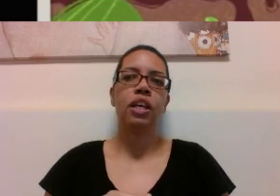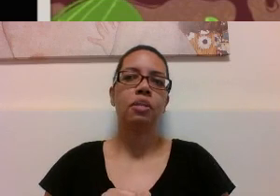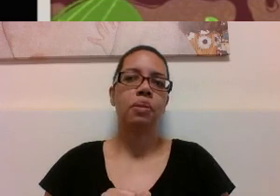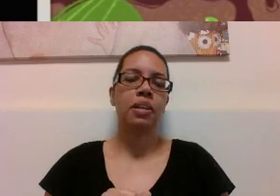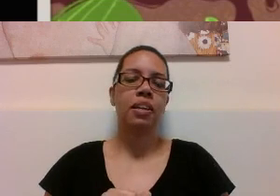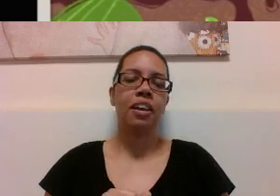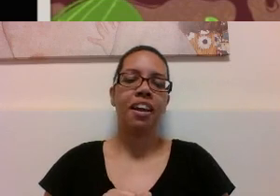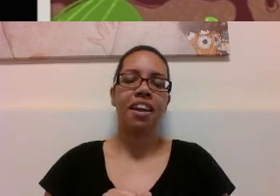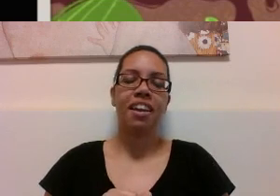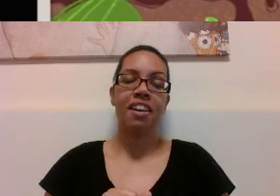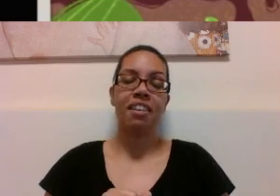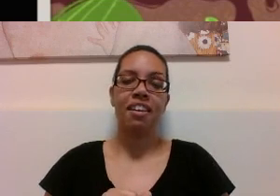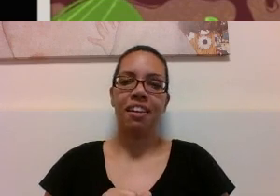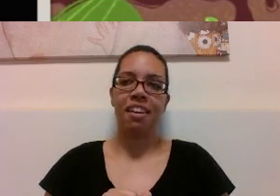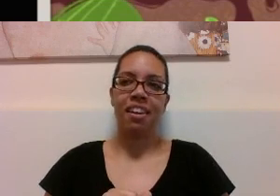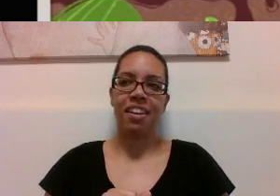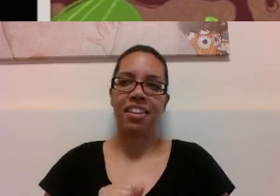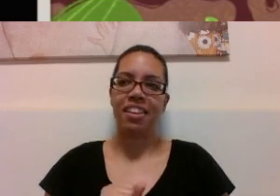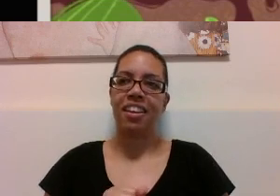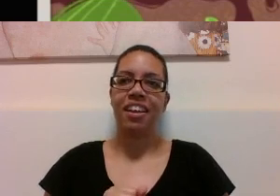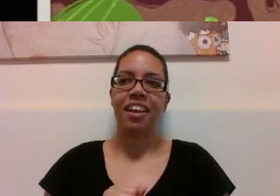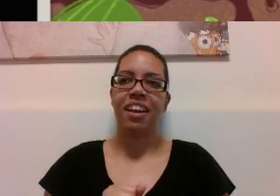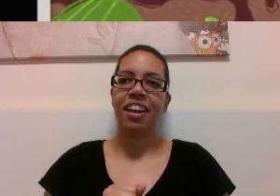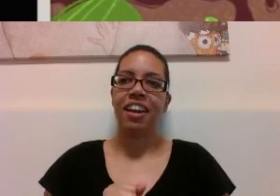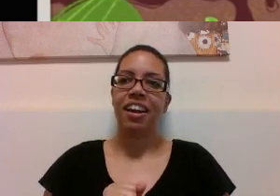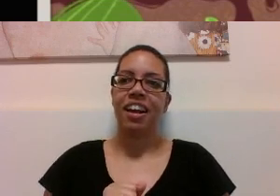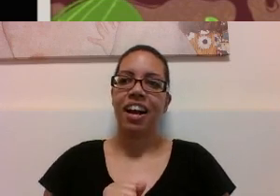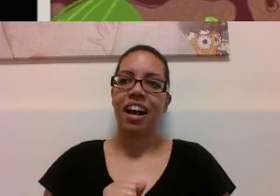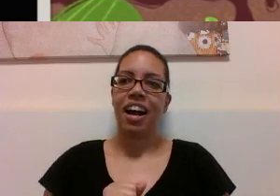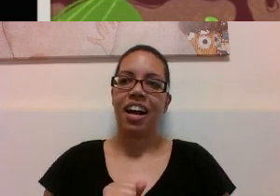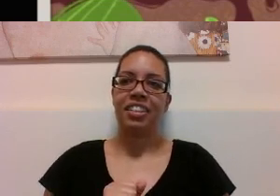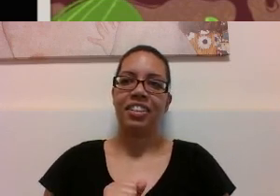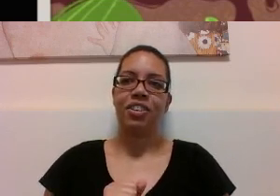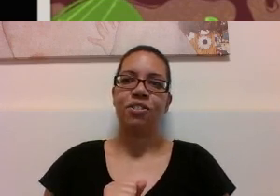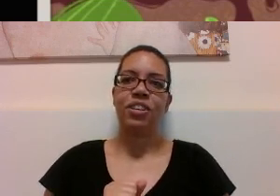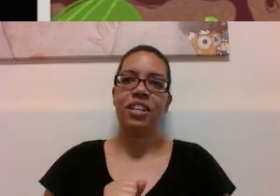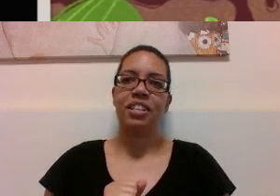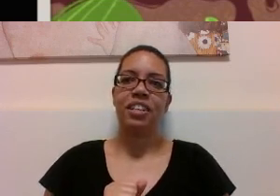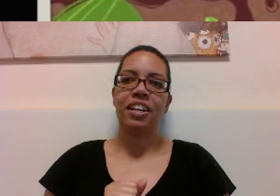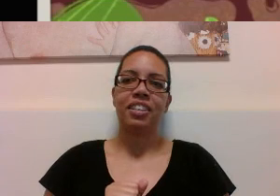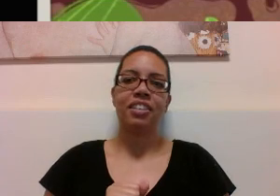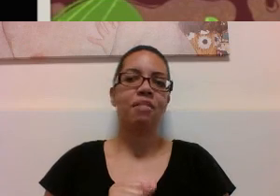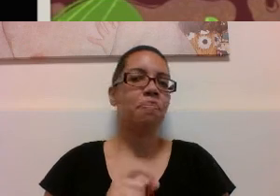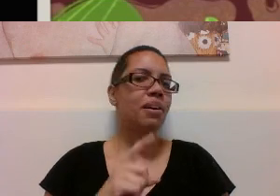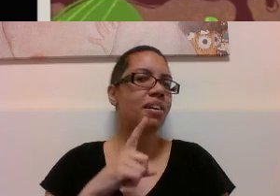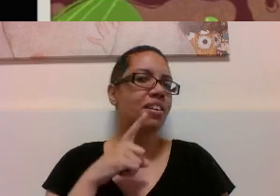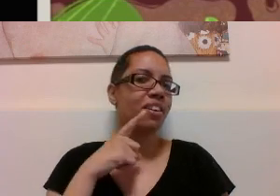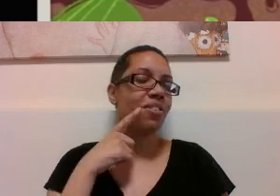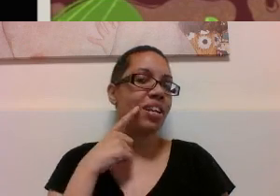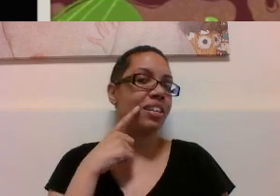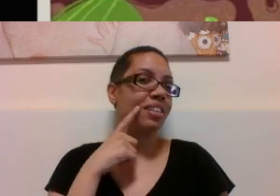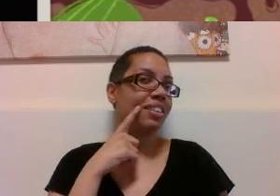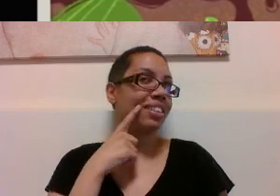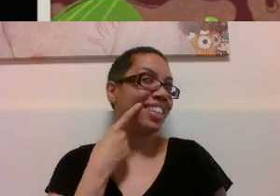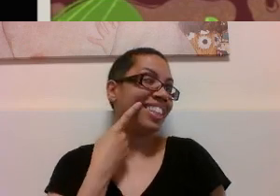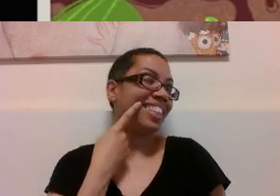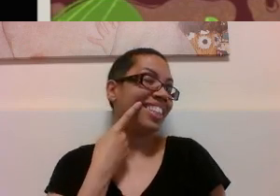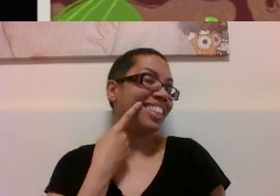Or should that be in it? And they grinned a super